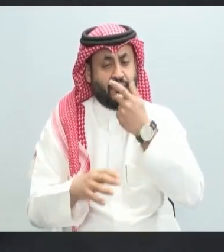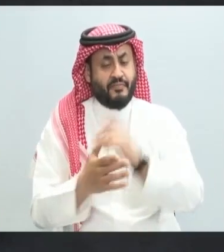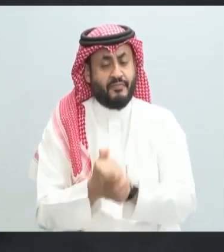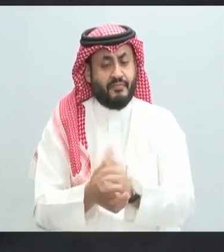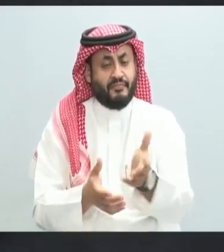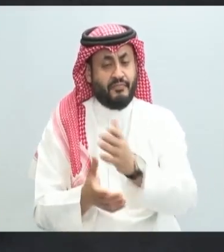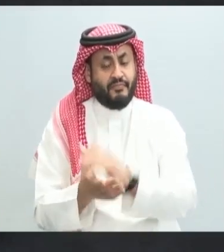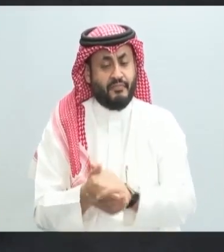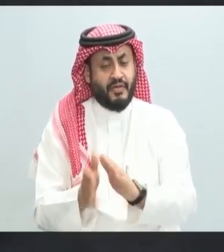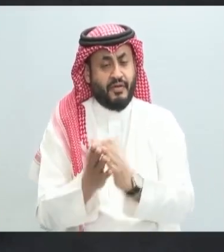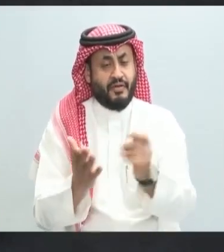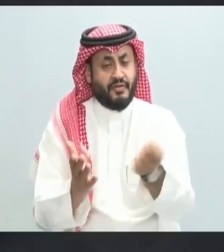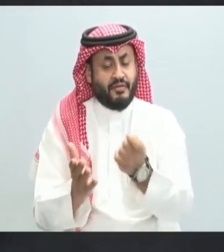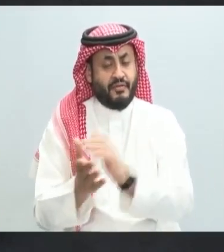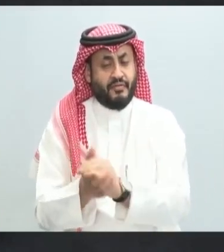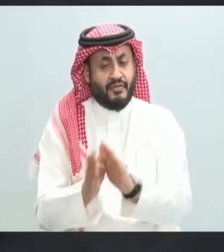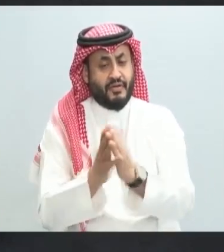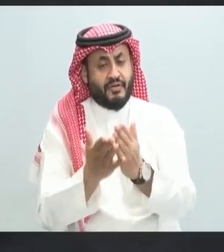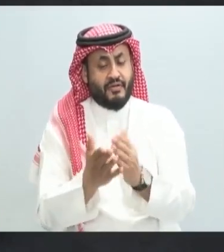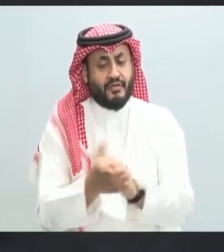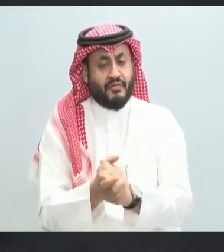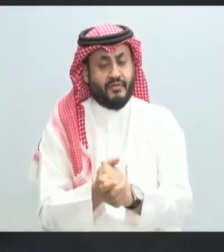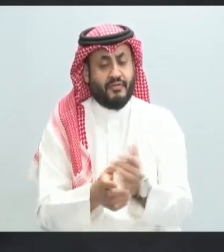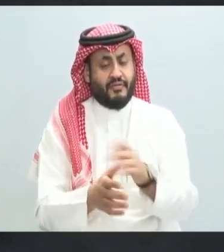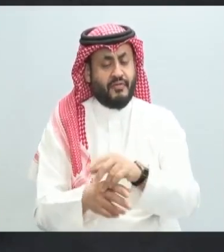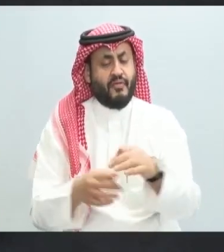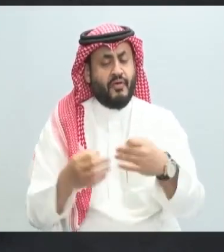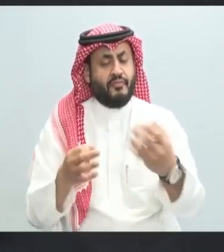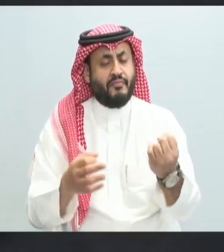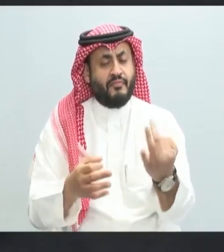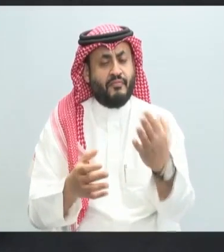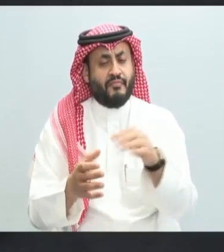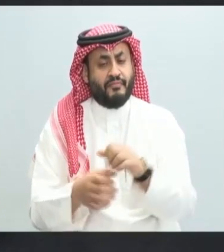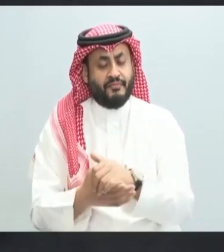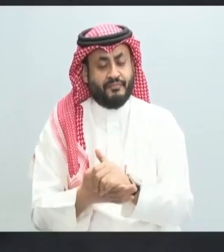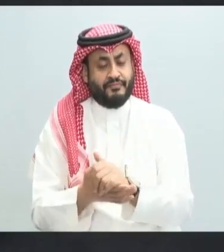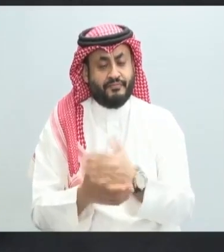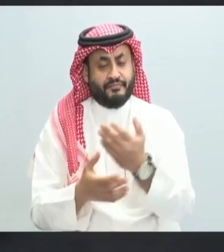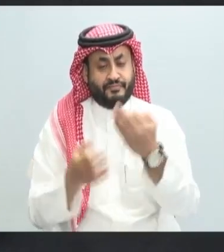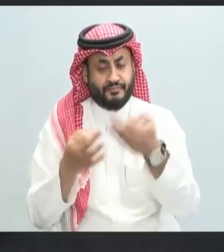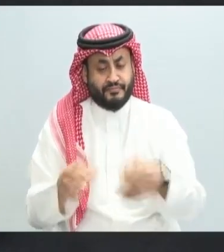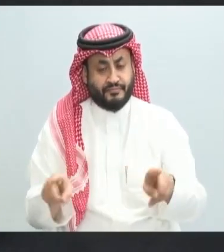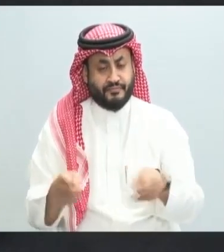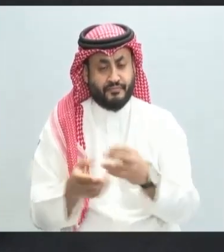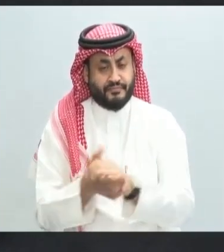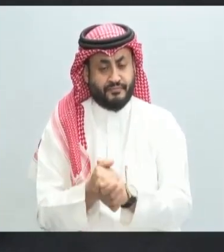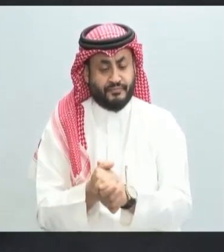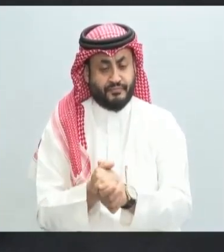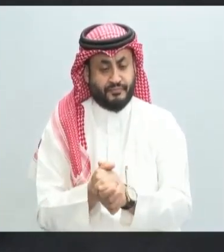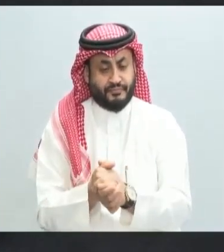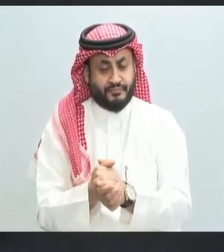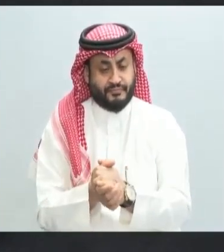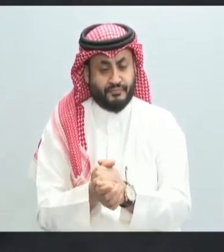your notebook, your textbooks, and among other things. So let's listen to this chant that talks